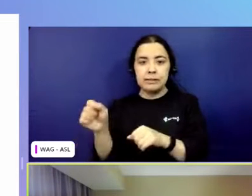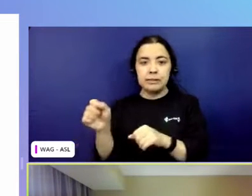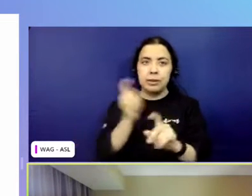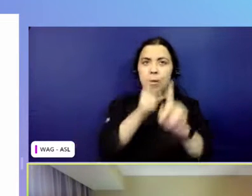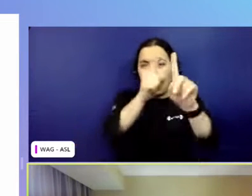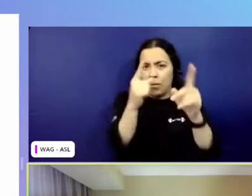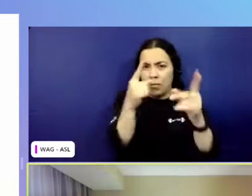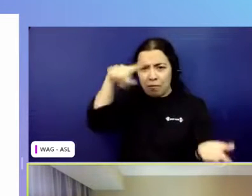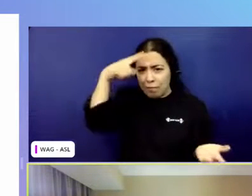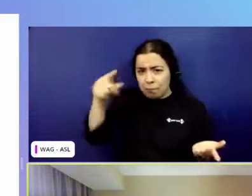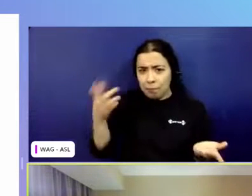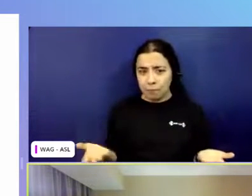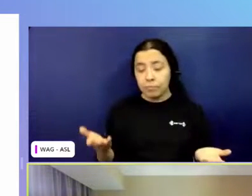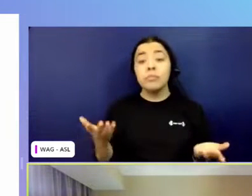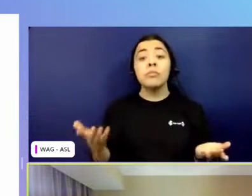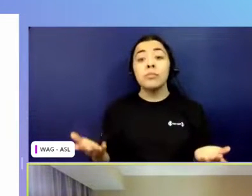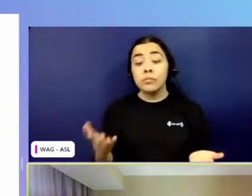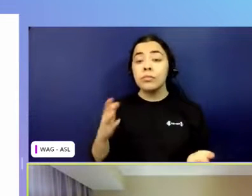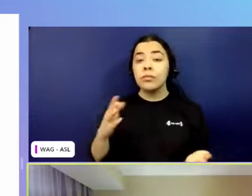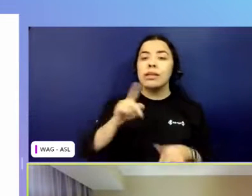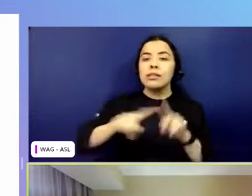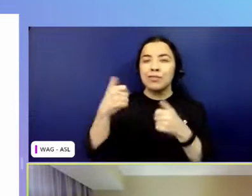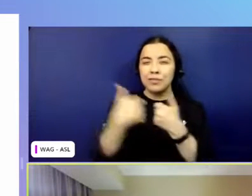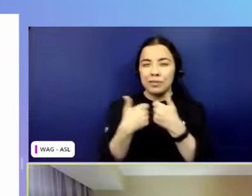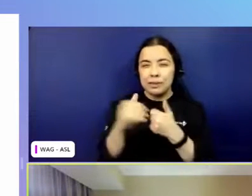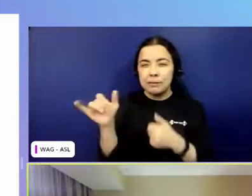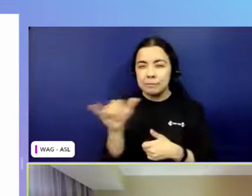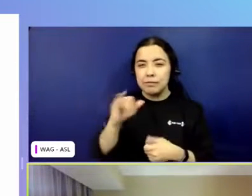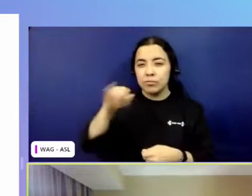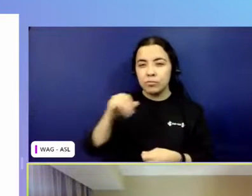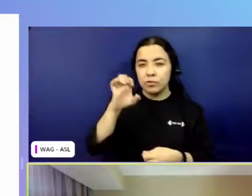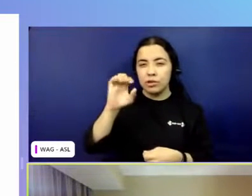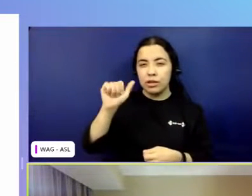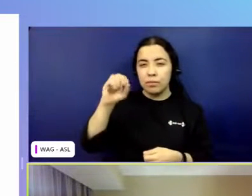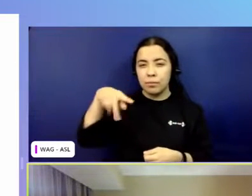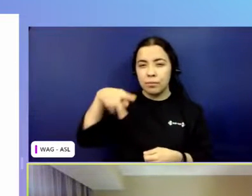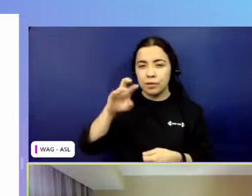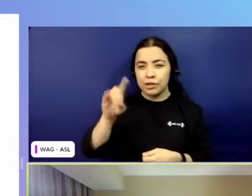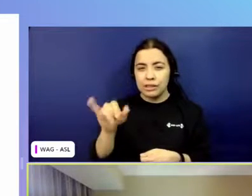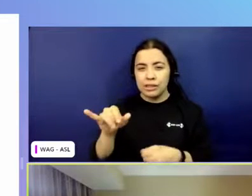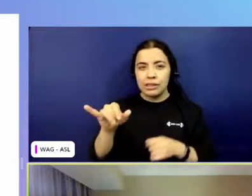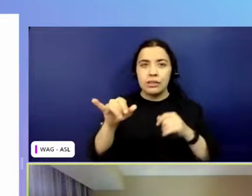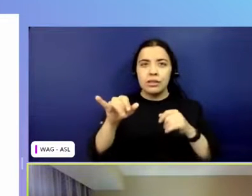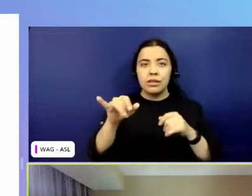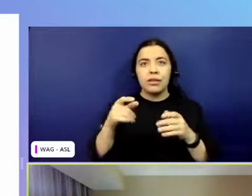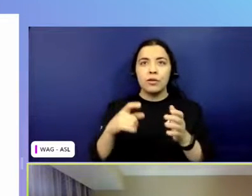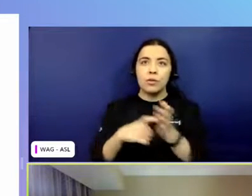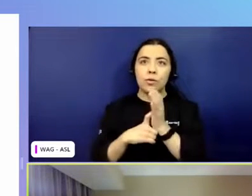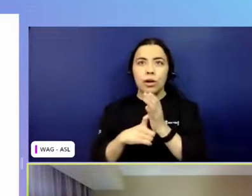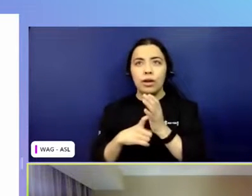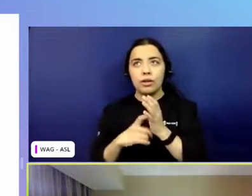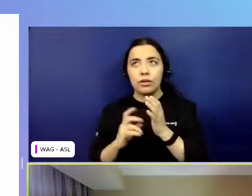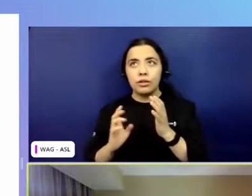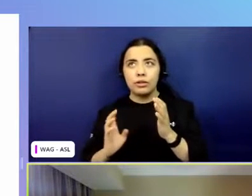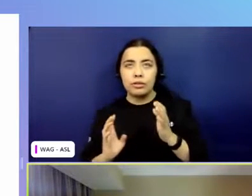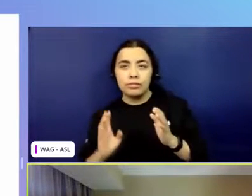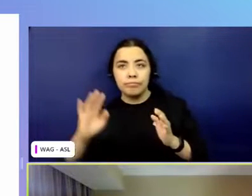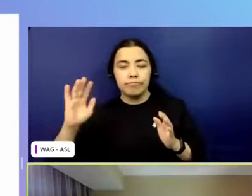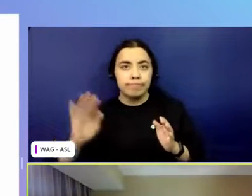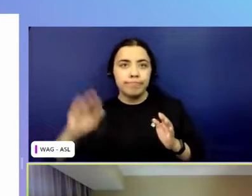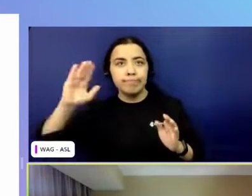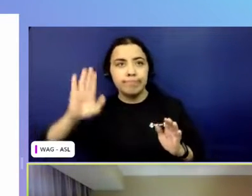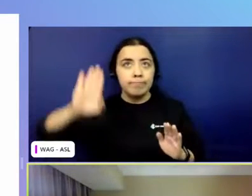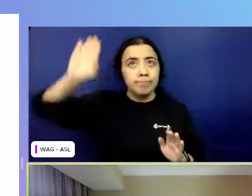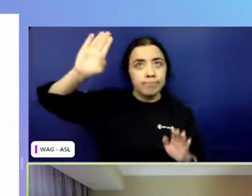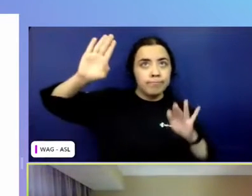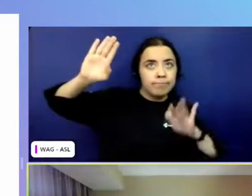place? Jeopardy type games, they require buzzing in. We didn't necessarily want quick answers. We wanted